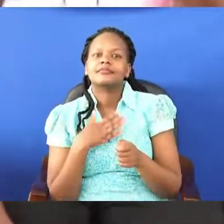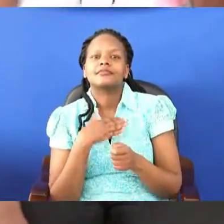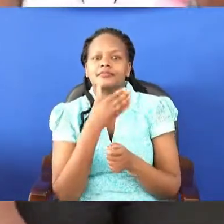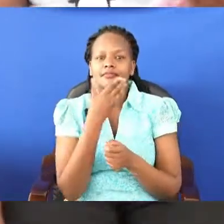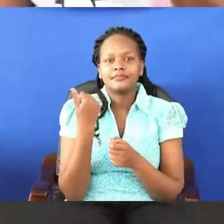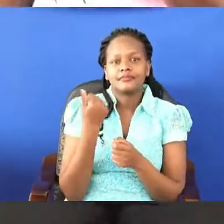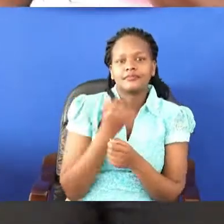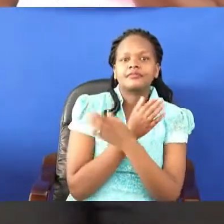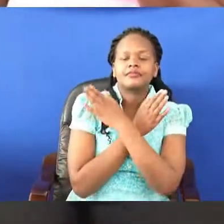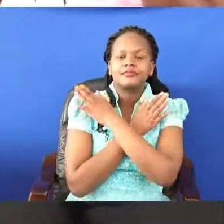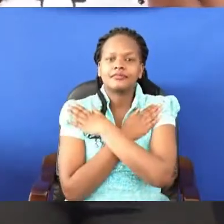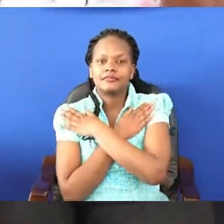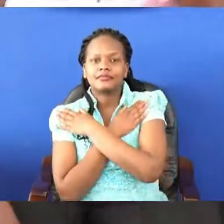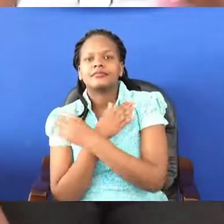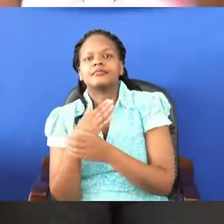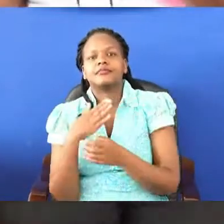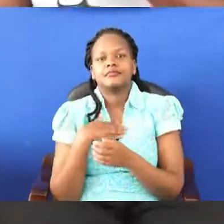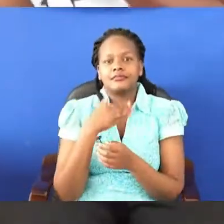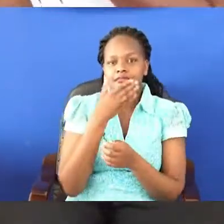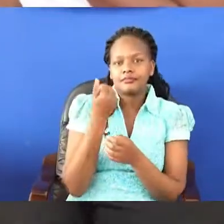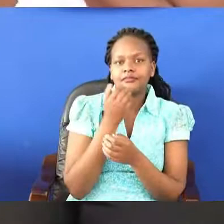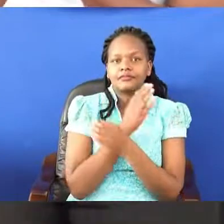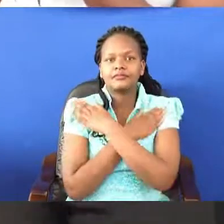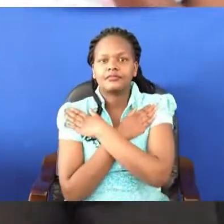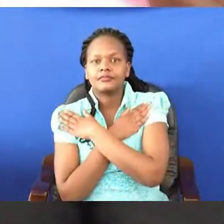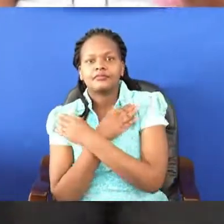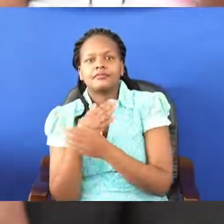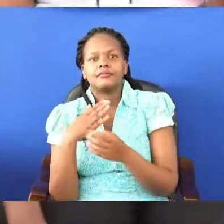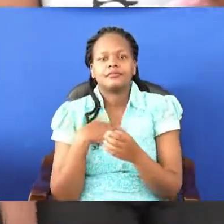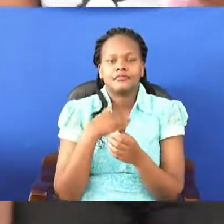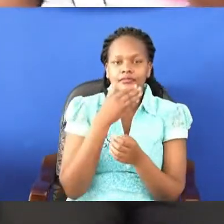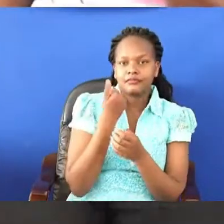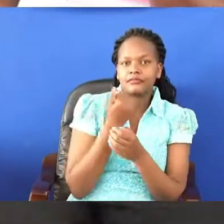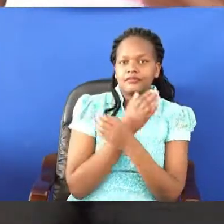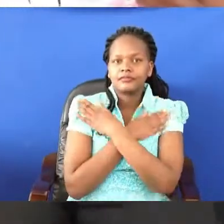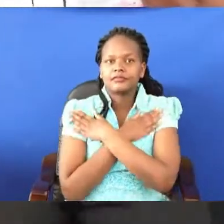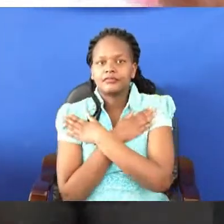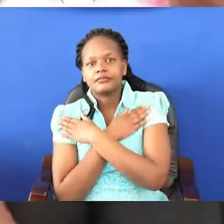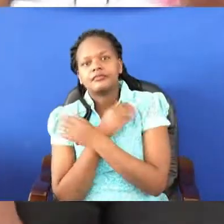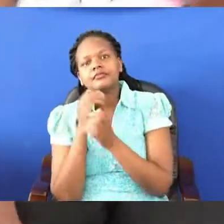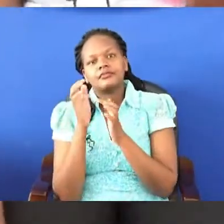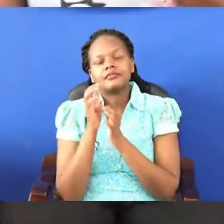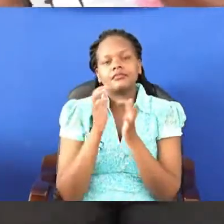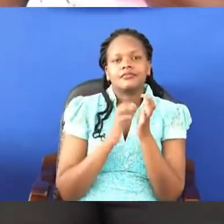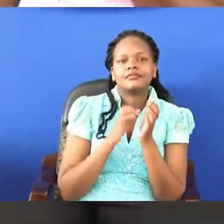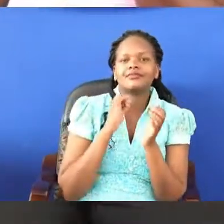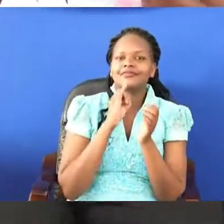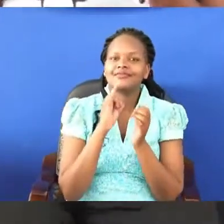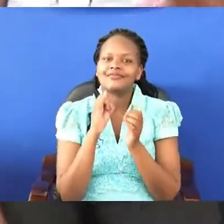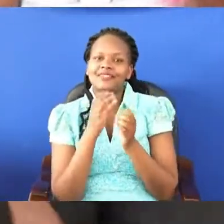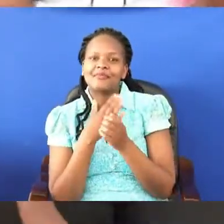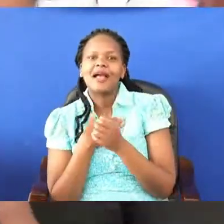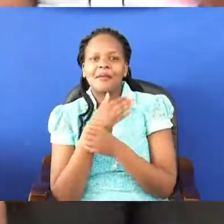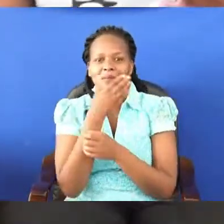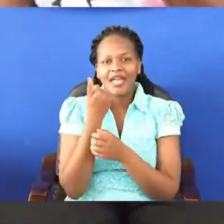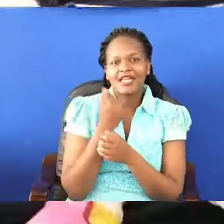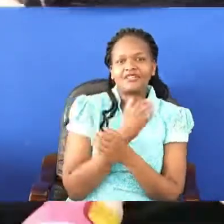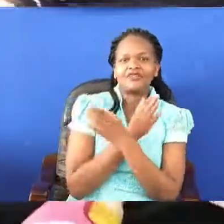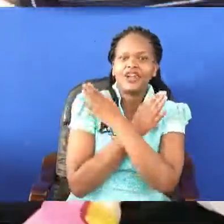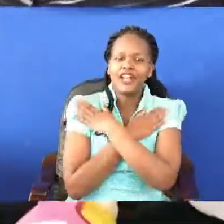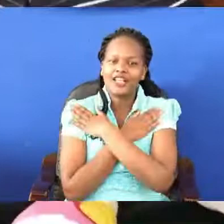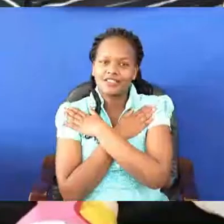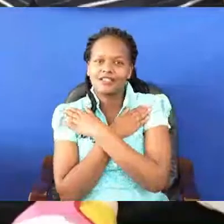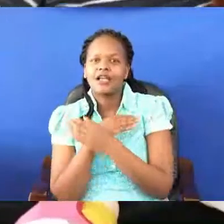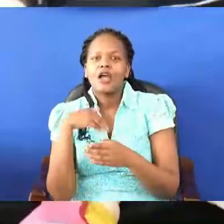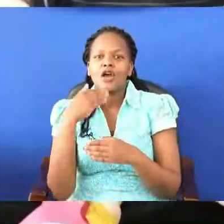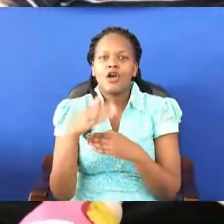Jesus is my best friend, my best friend, my best friend. Jesus is my